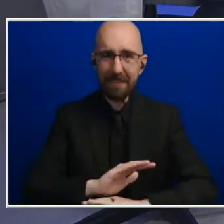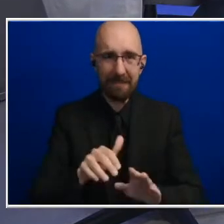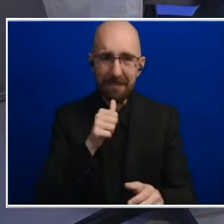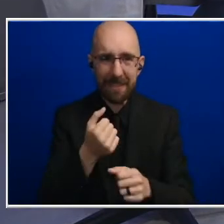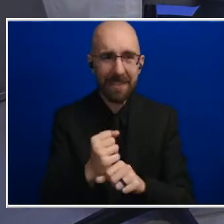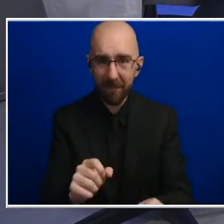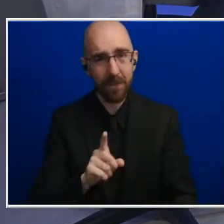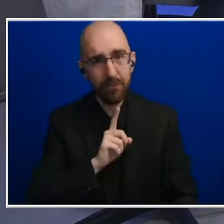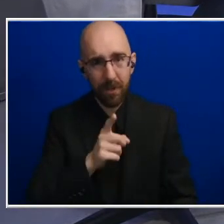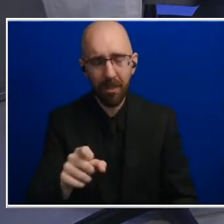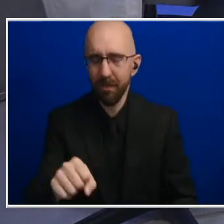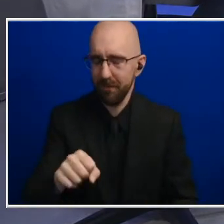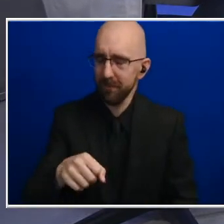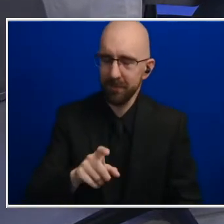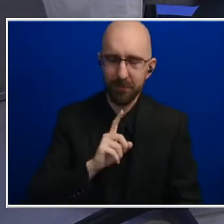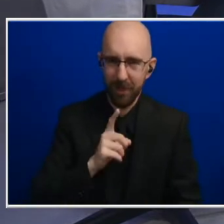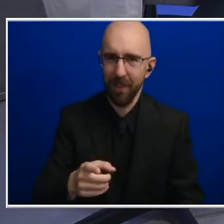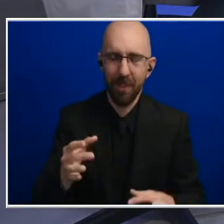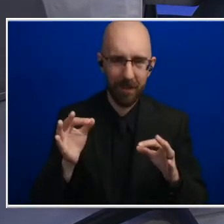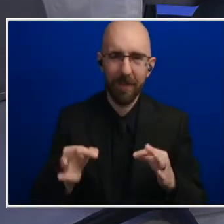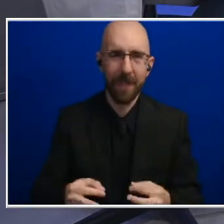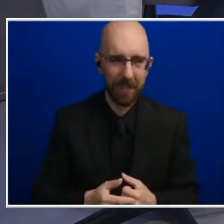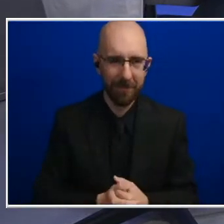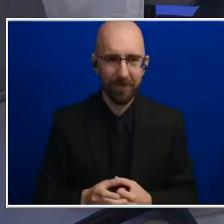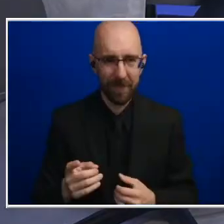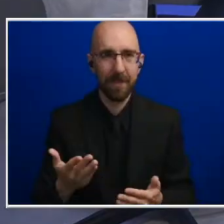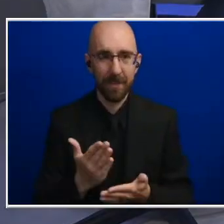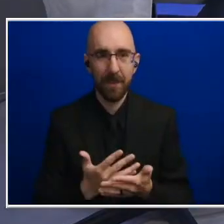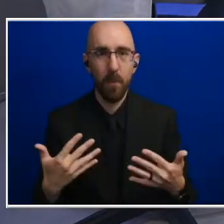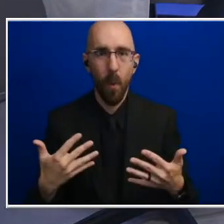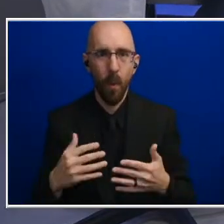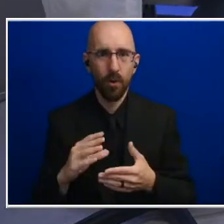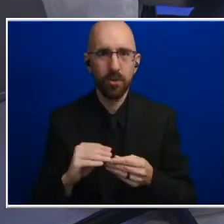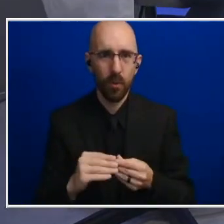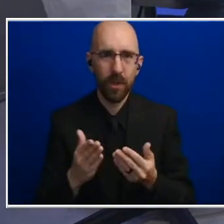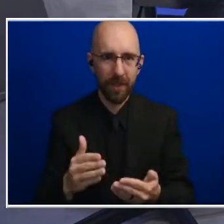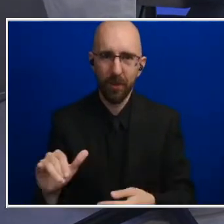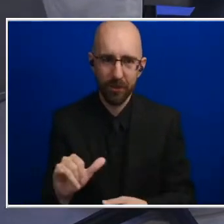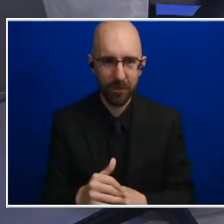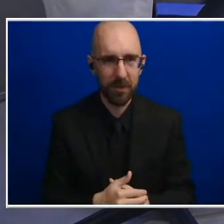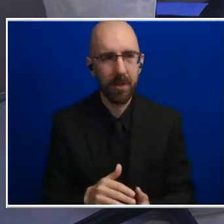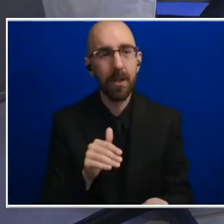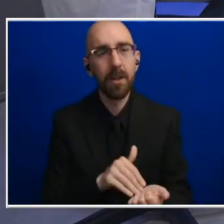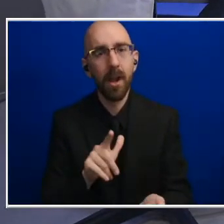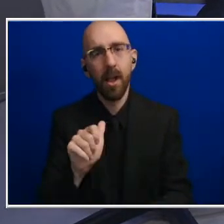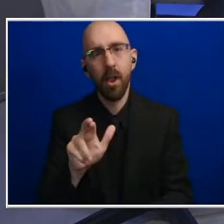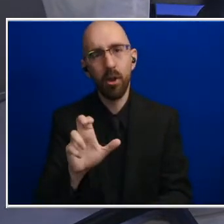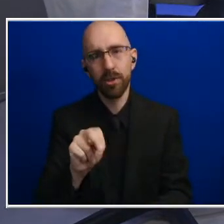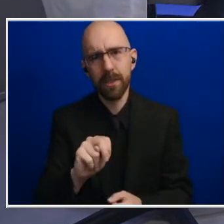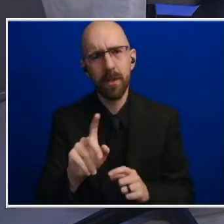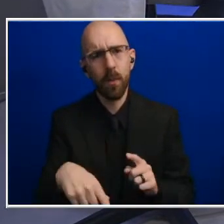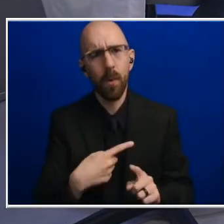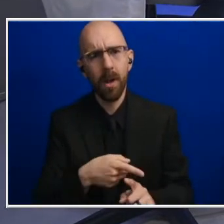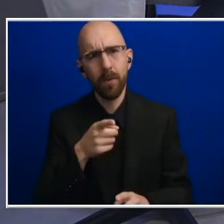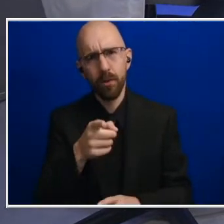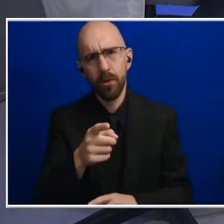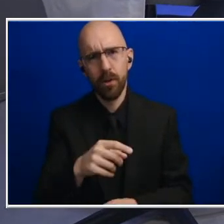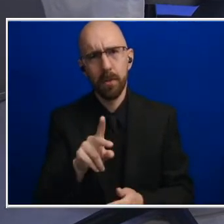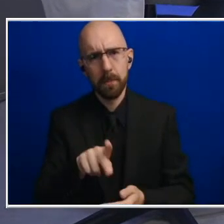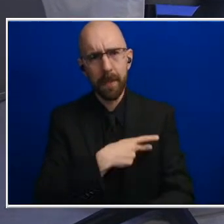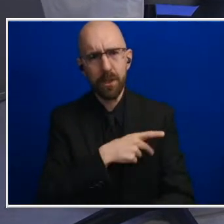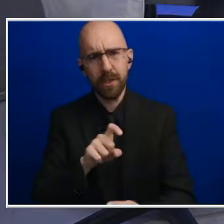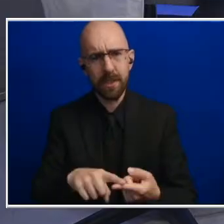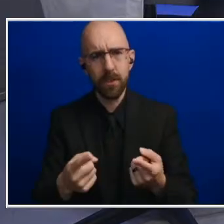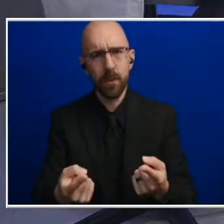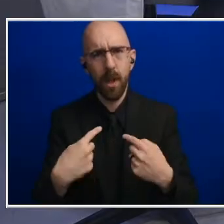Yeah, absolutely. And there's some worse stories than that, for sure. Dr. Larson, when do your cancer patients need to come to a bigger cancer